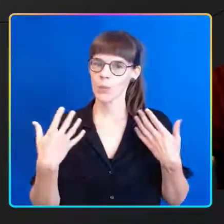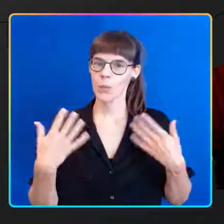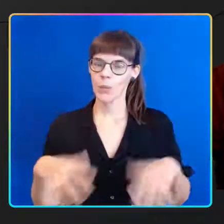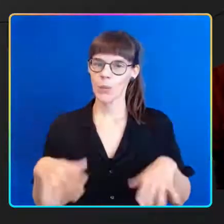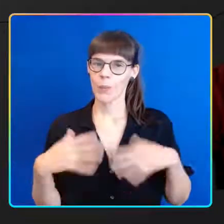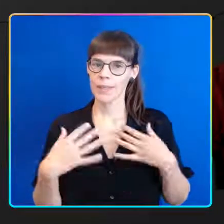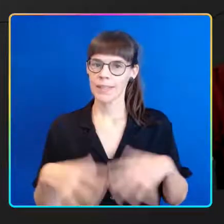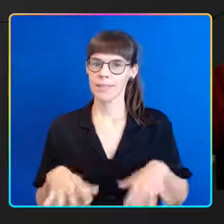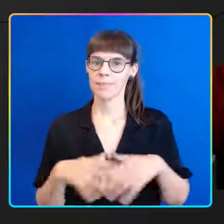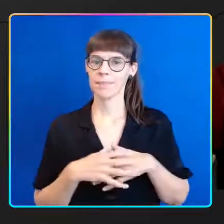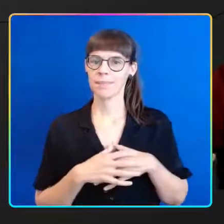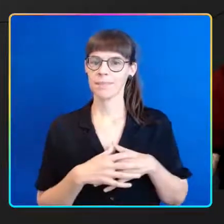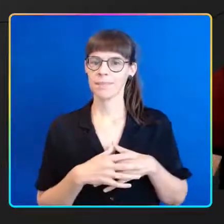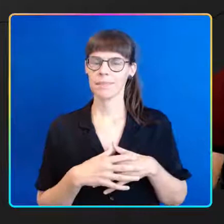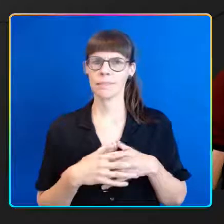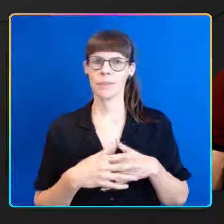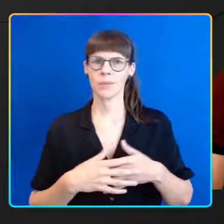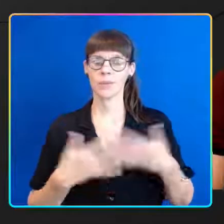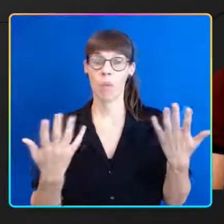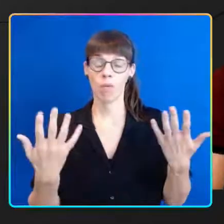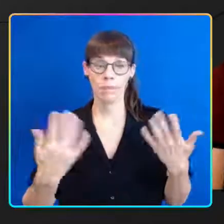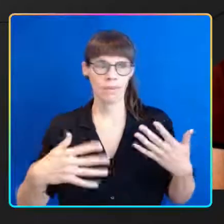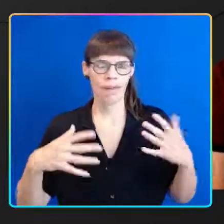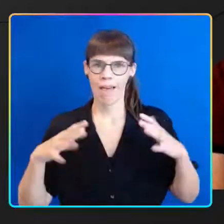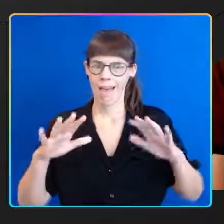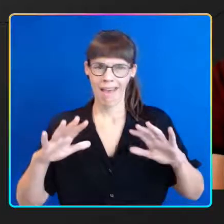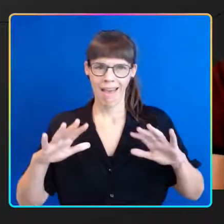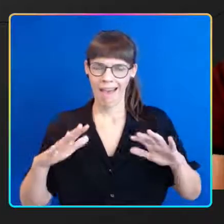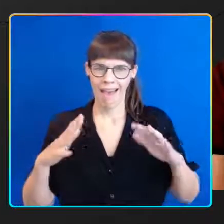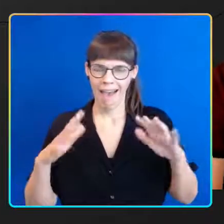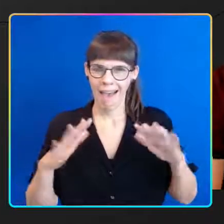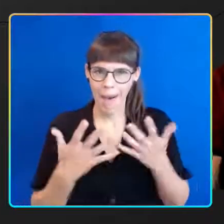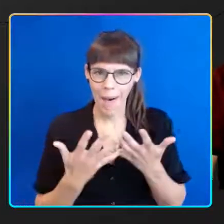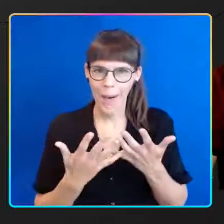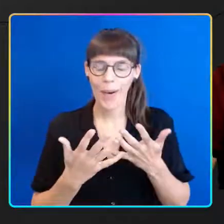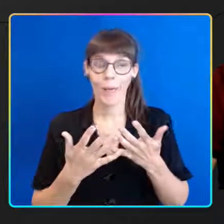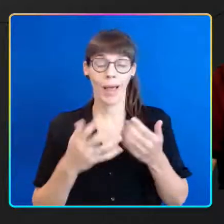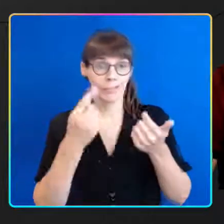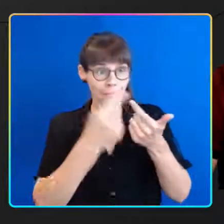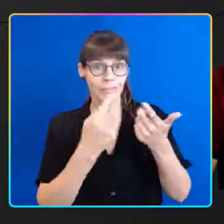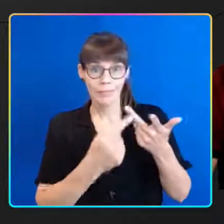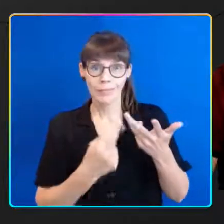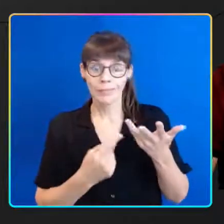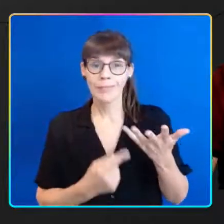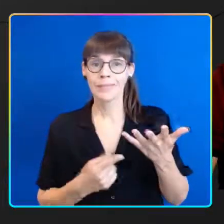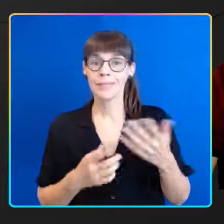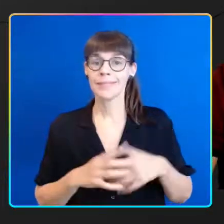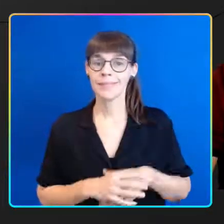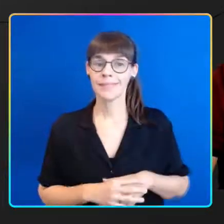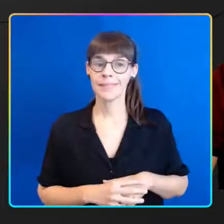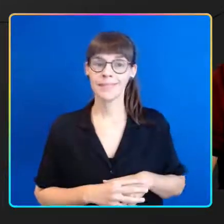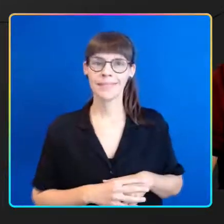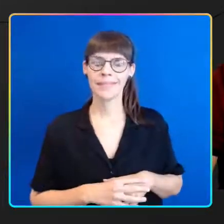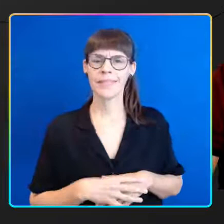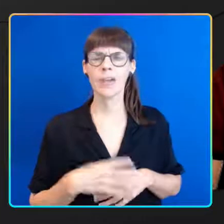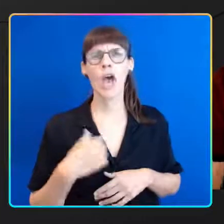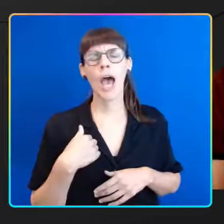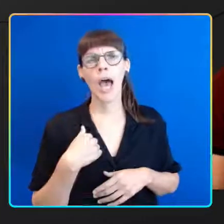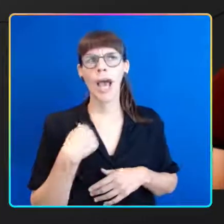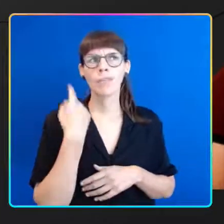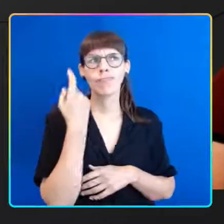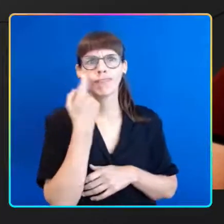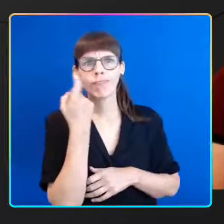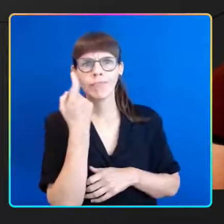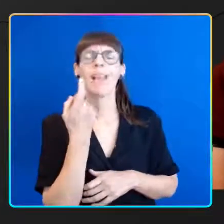That must be so difficult. So for me, I wear I don't know, maybe we all wear different